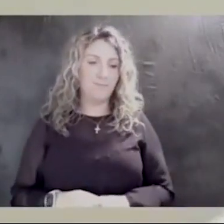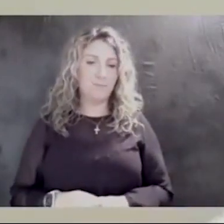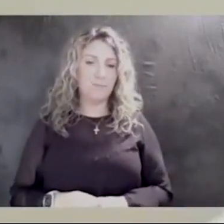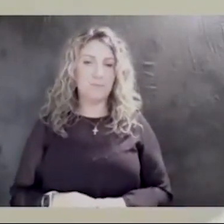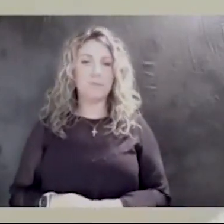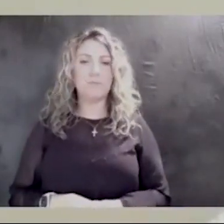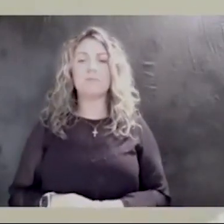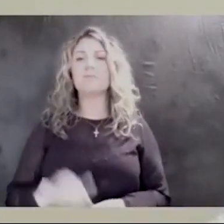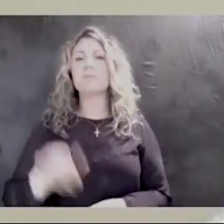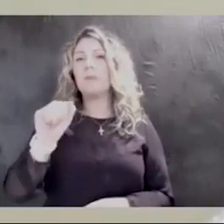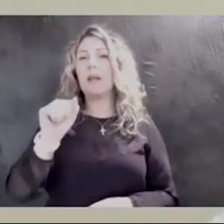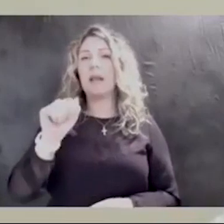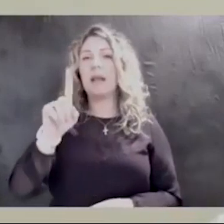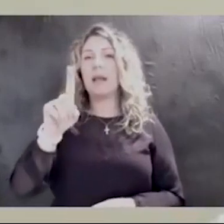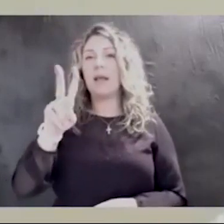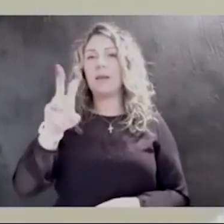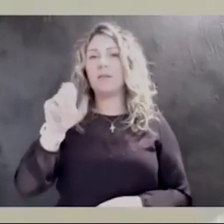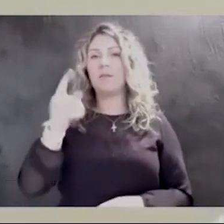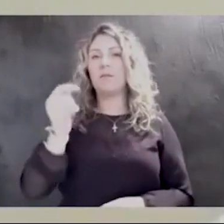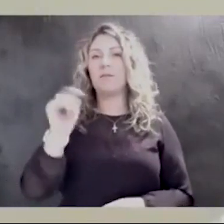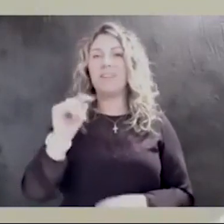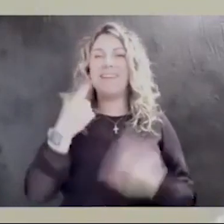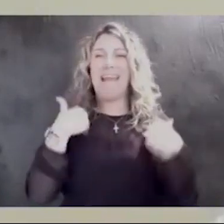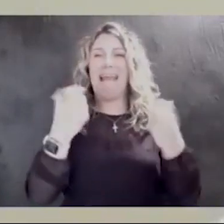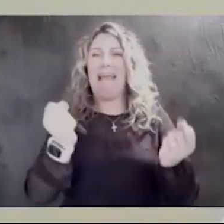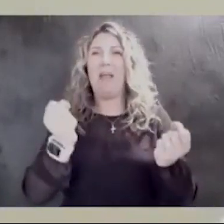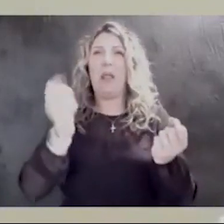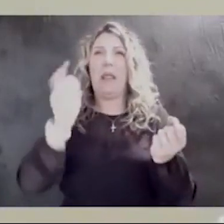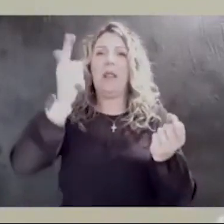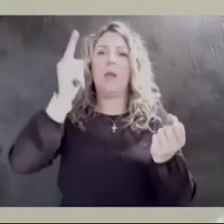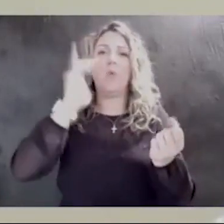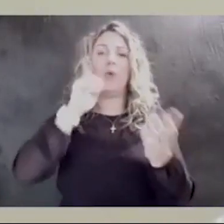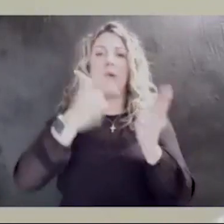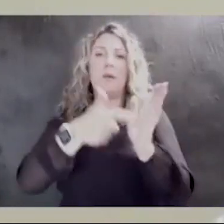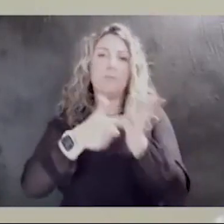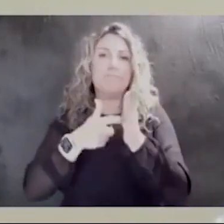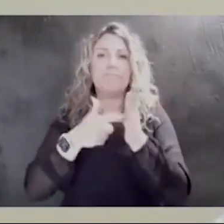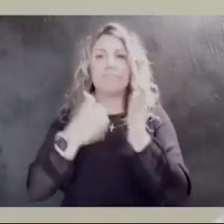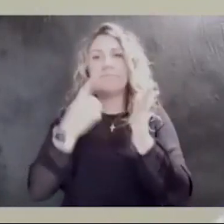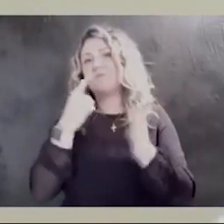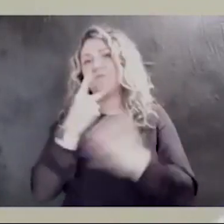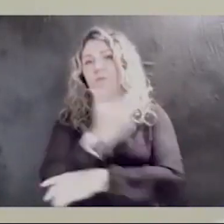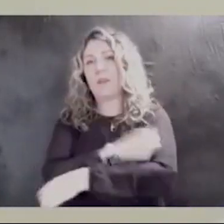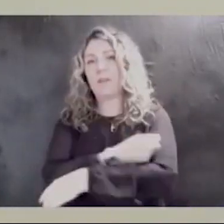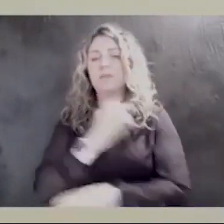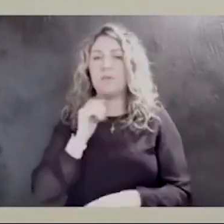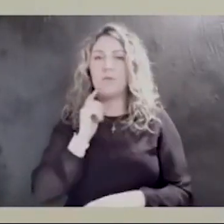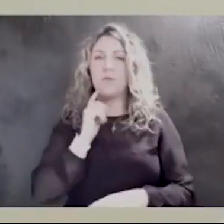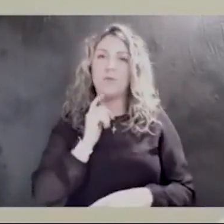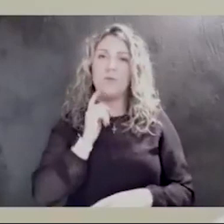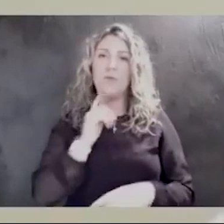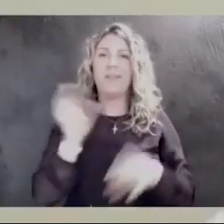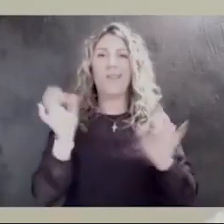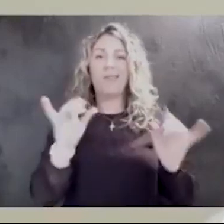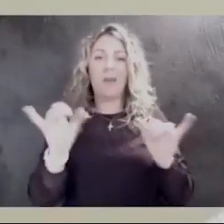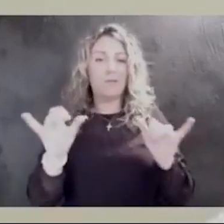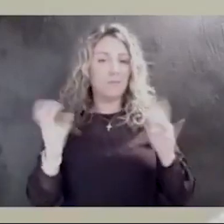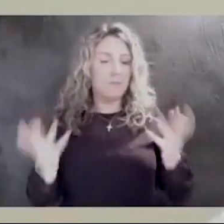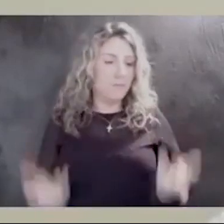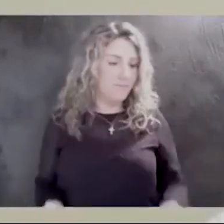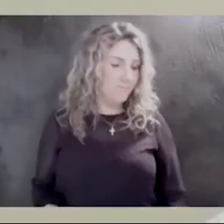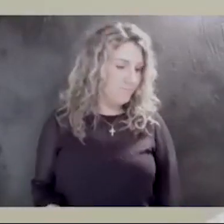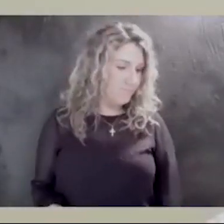Advent Health will probably at some point in time mandate this as a vaccination, as a